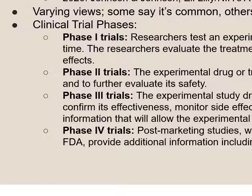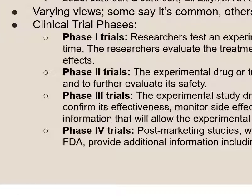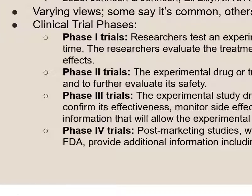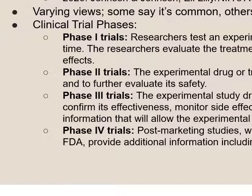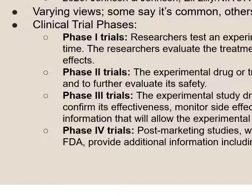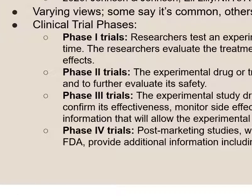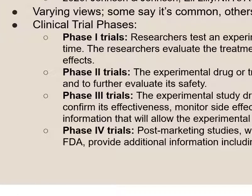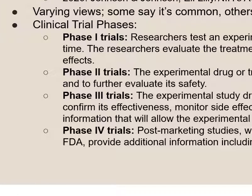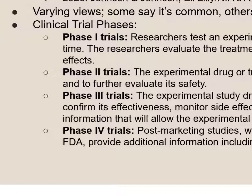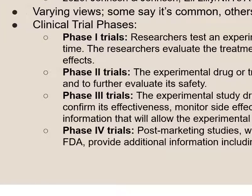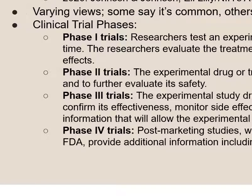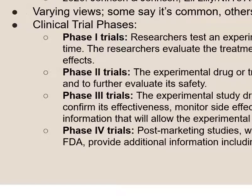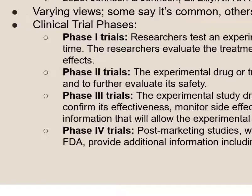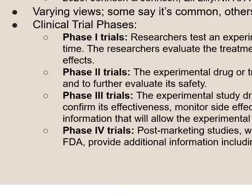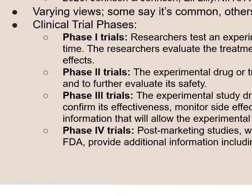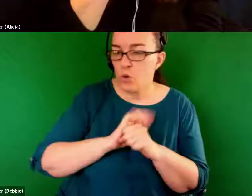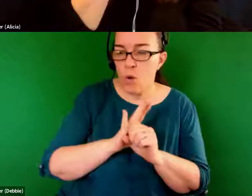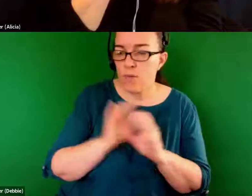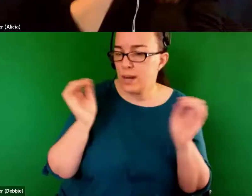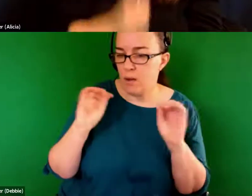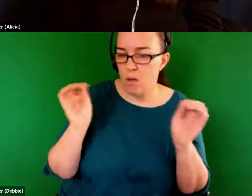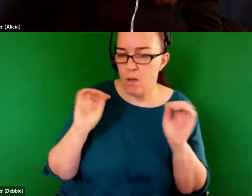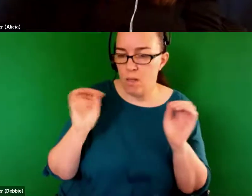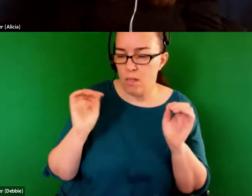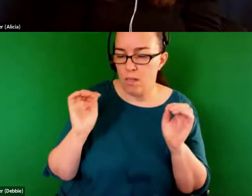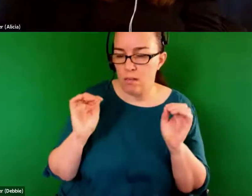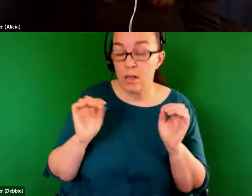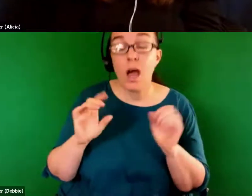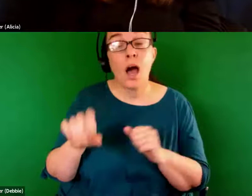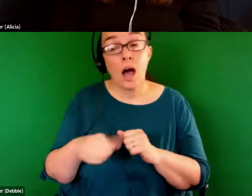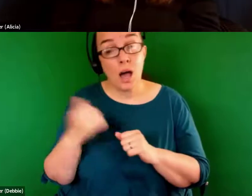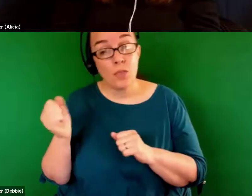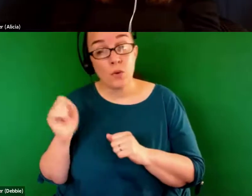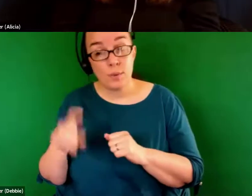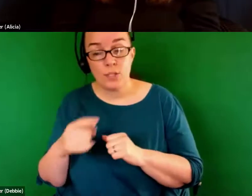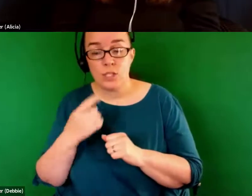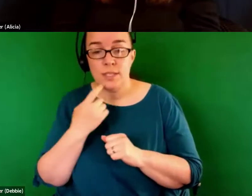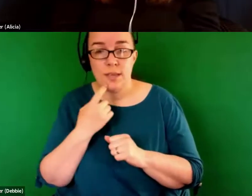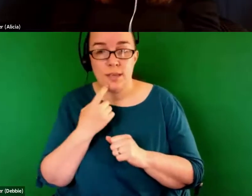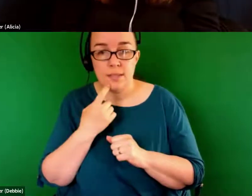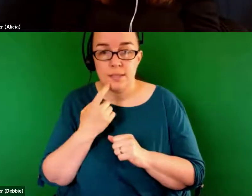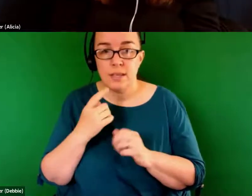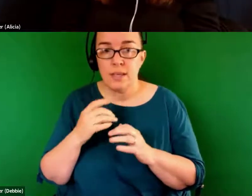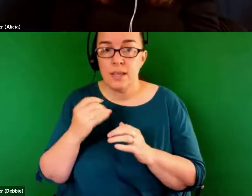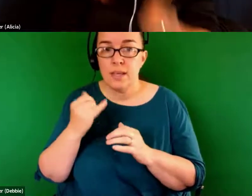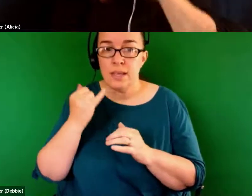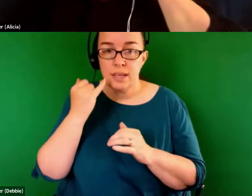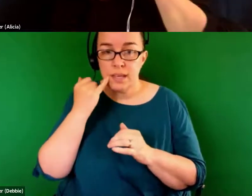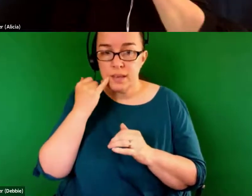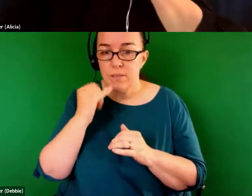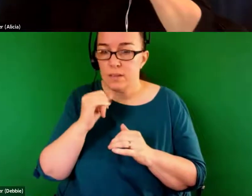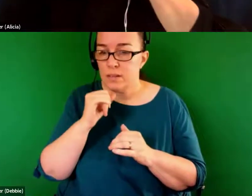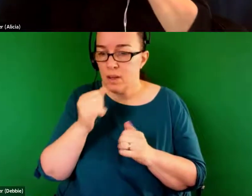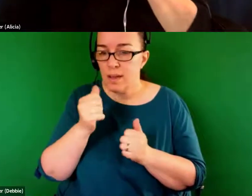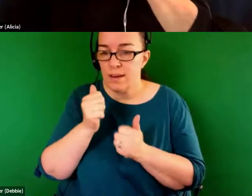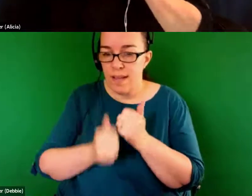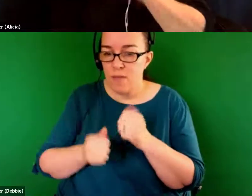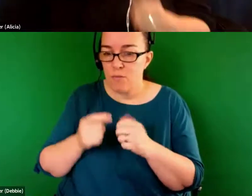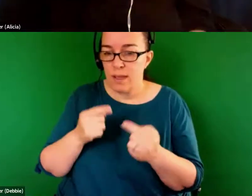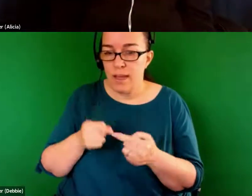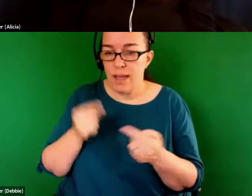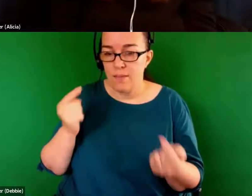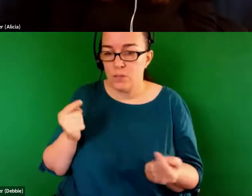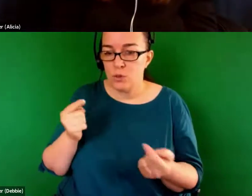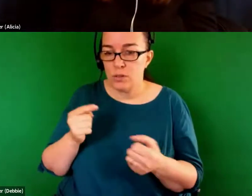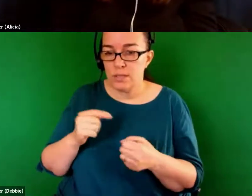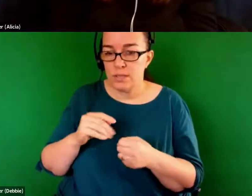was not related to COVID at all? And another one which says, if not every adverse effect is due